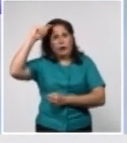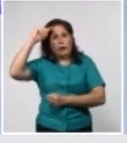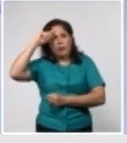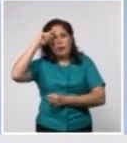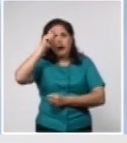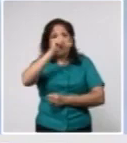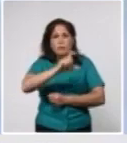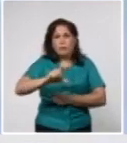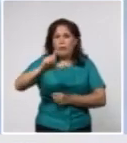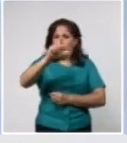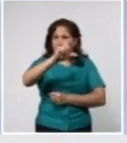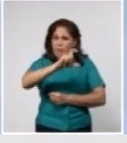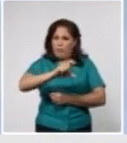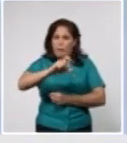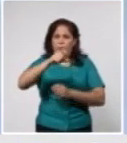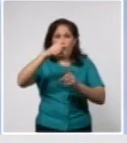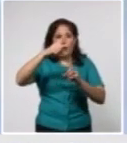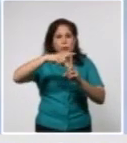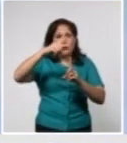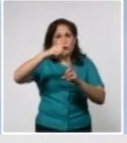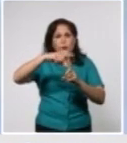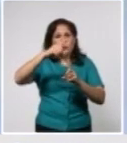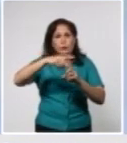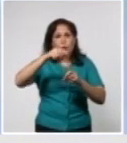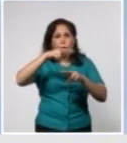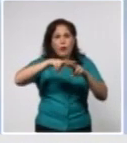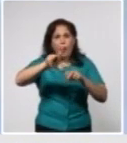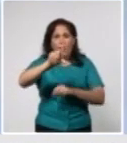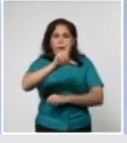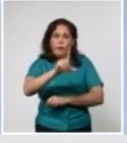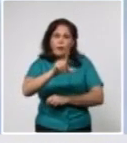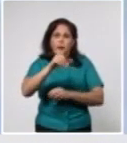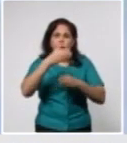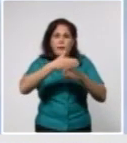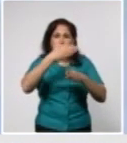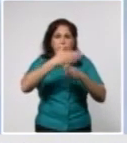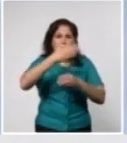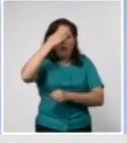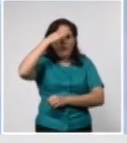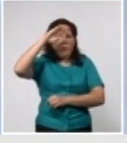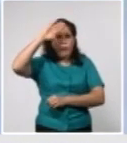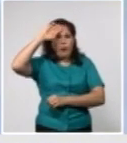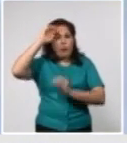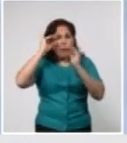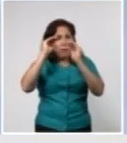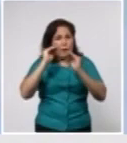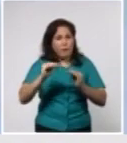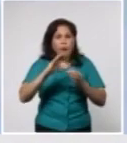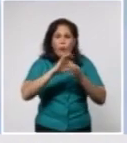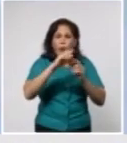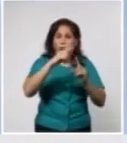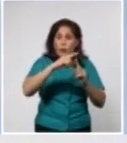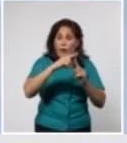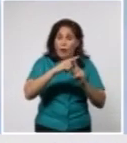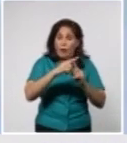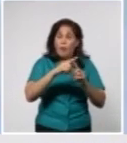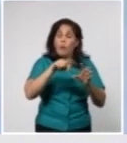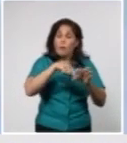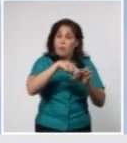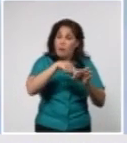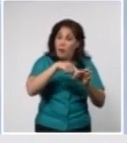Cienfuegos, Santi Espíritus, Camagüey, Las Tunas, Holguín, Santiago de Cuba, Guantánamo, and